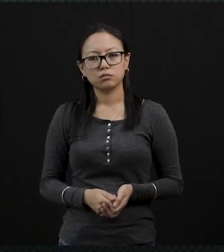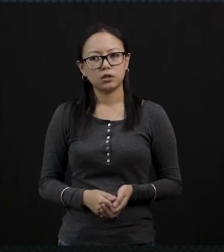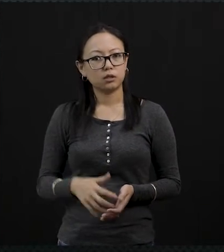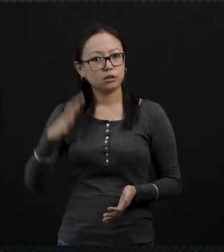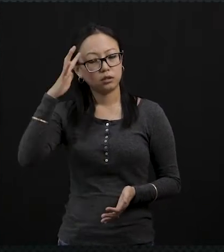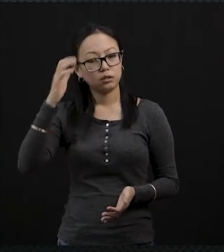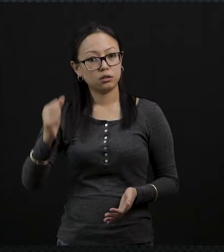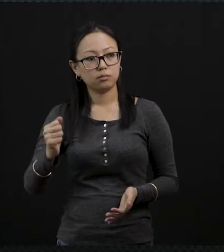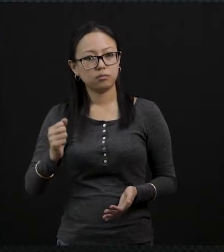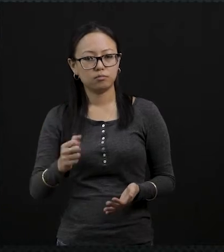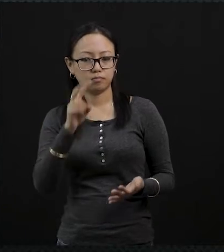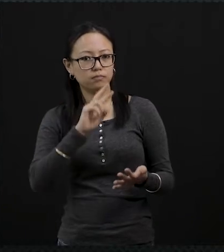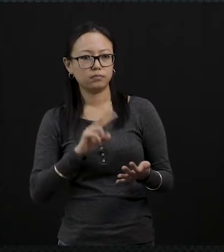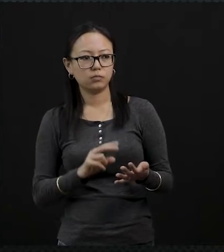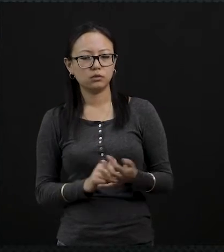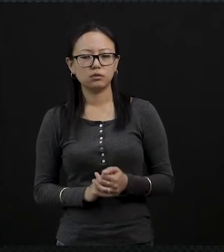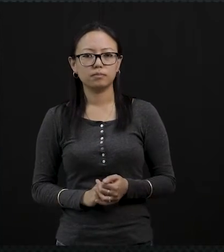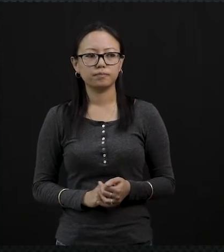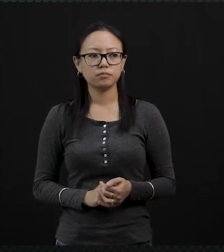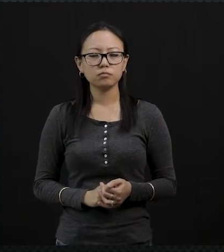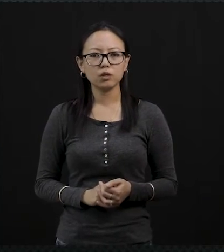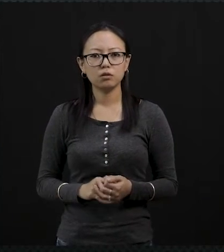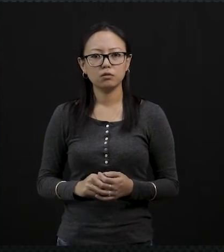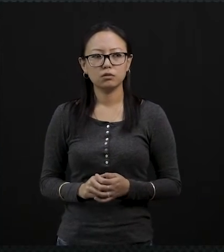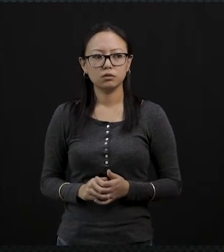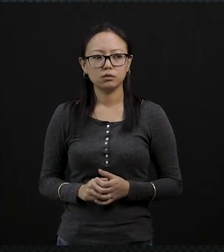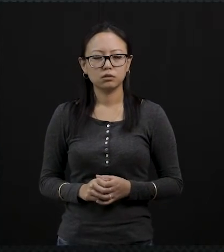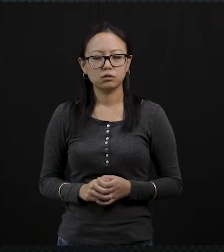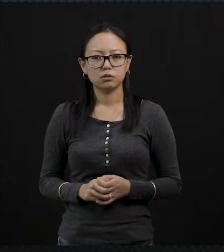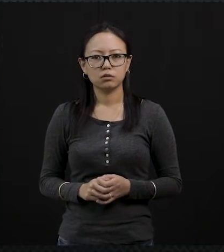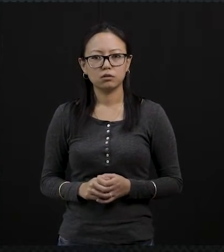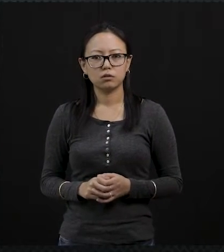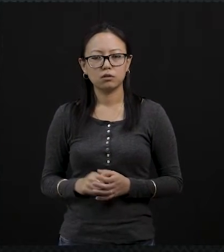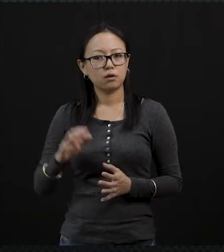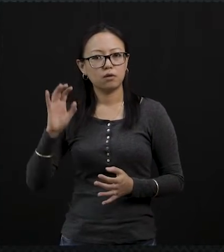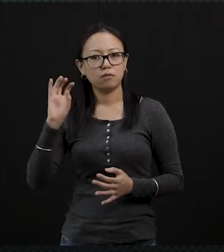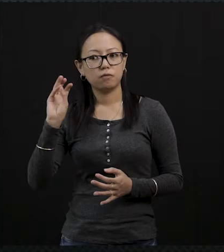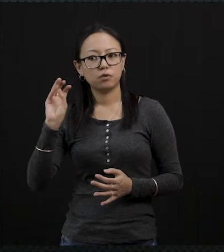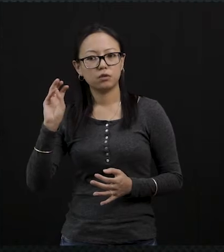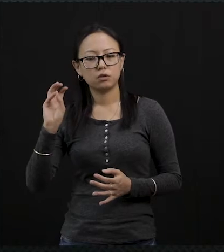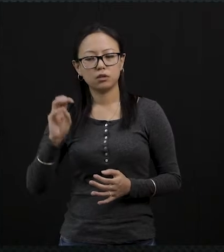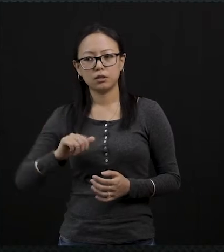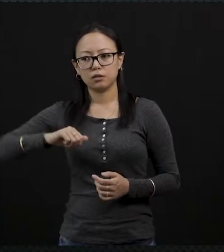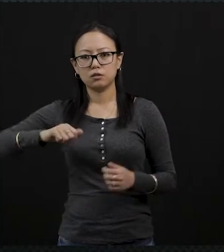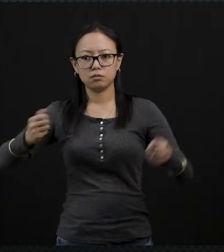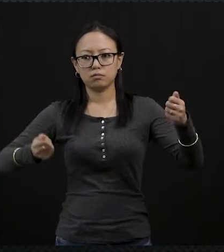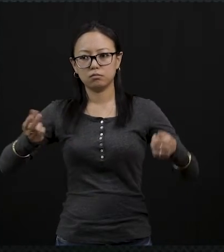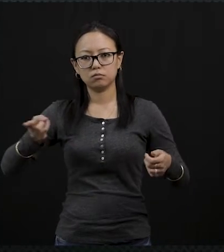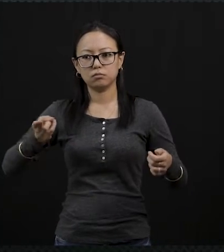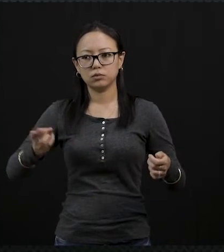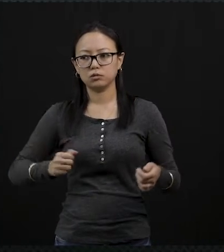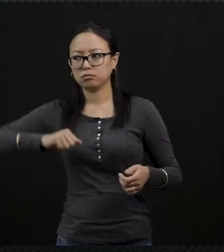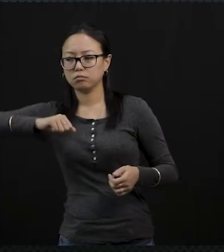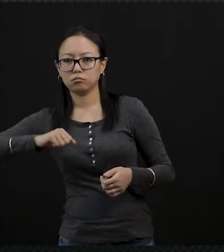not lean out of a bus, right? Now the third safety rule we have studied is, always we have to use the